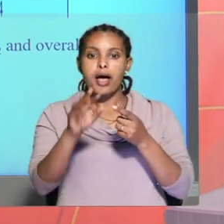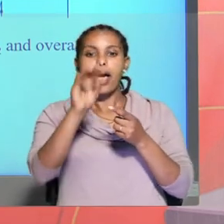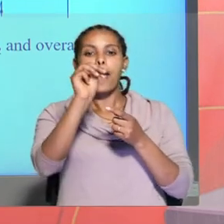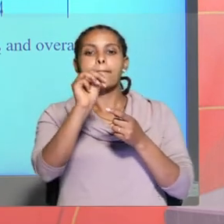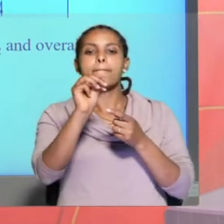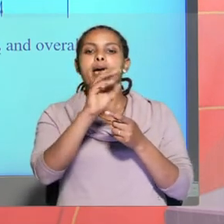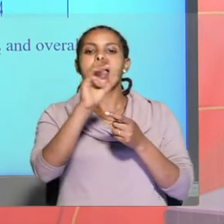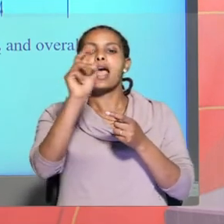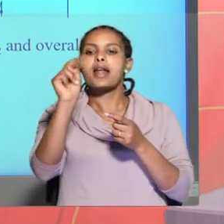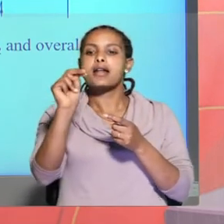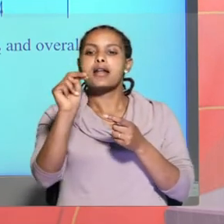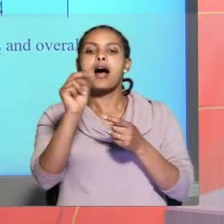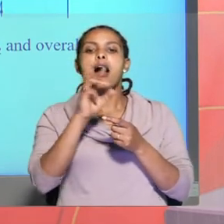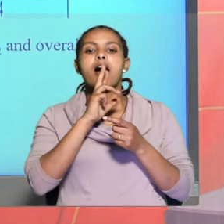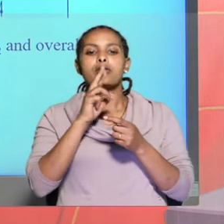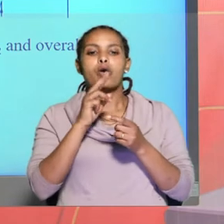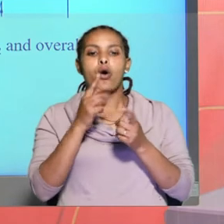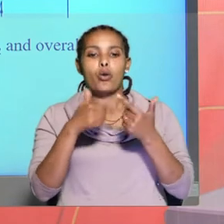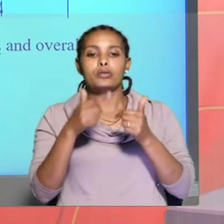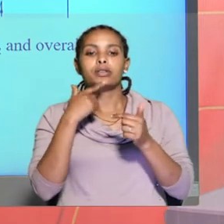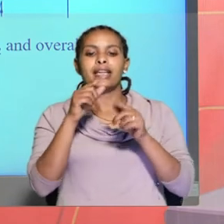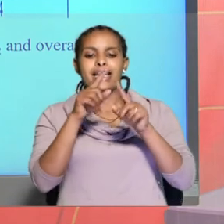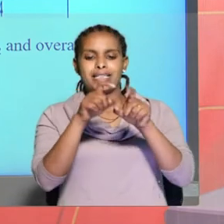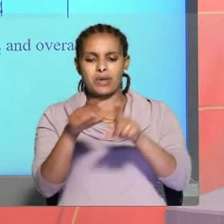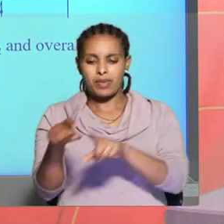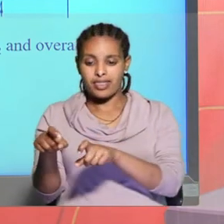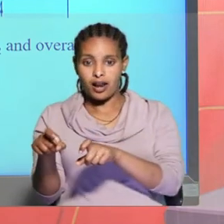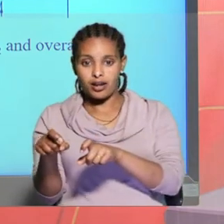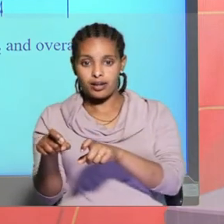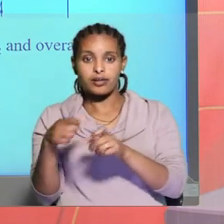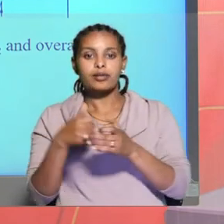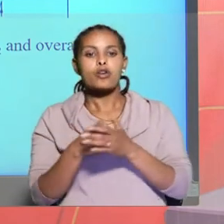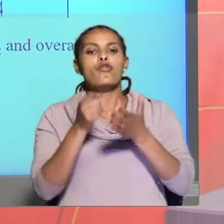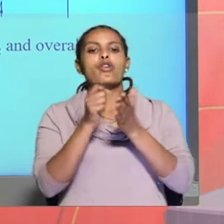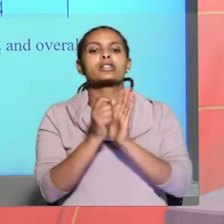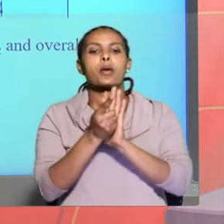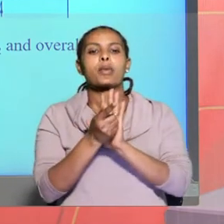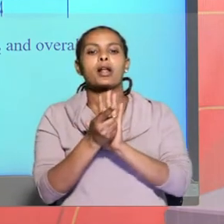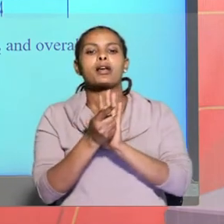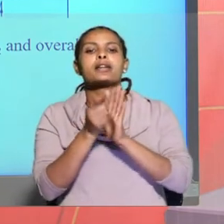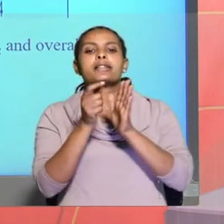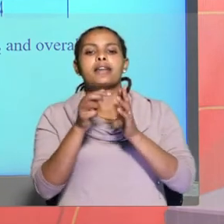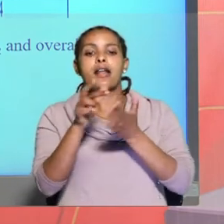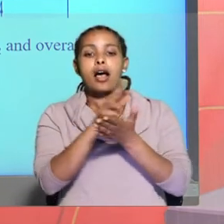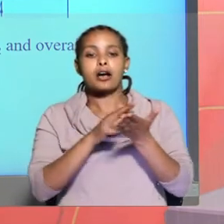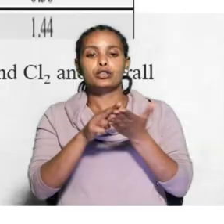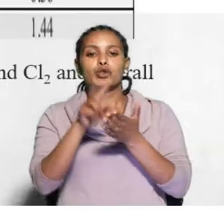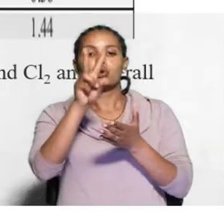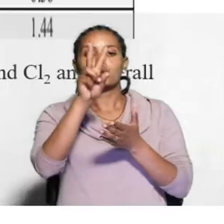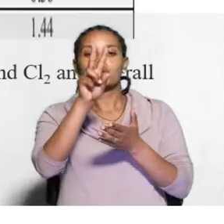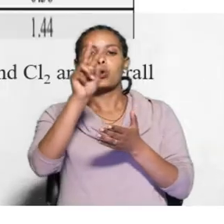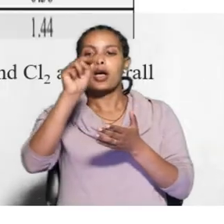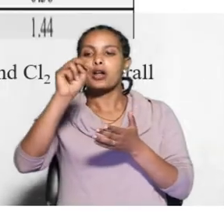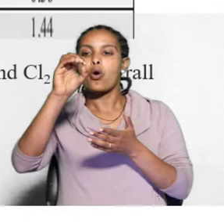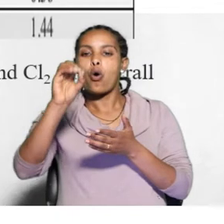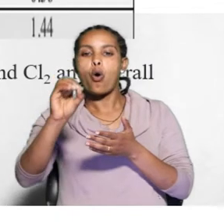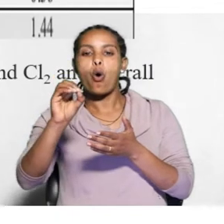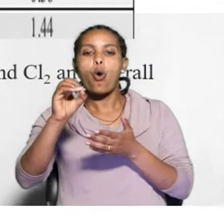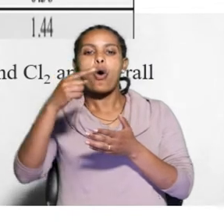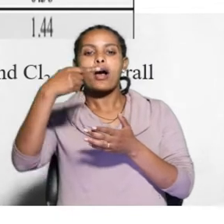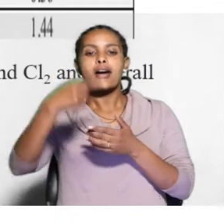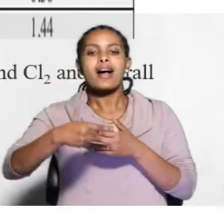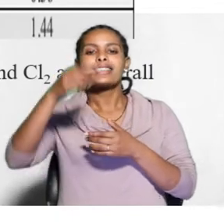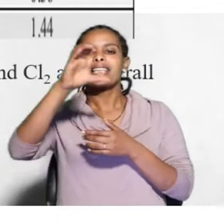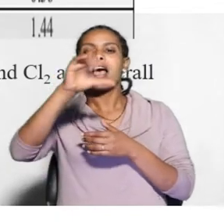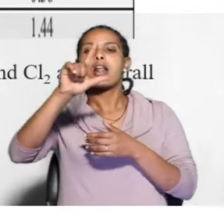and n are obtained experimentally for example the reaction to n o gas plus c l